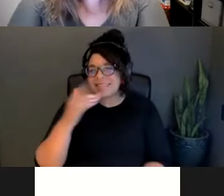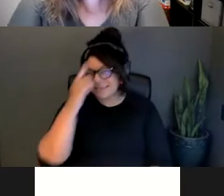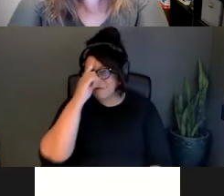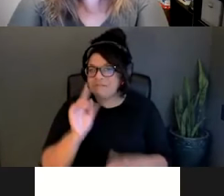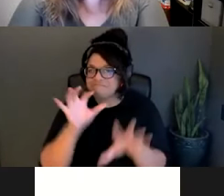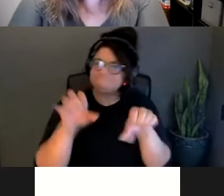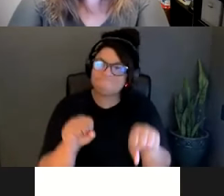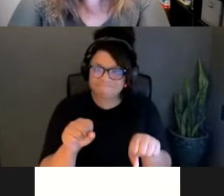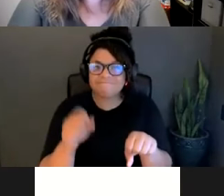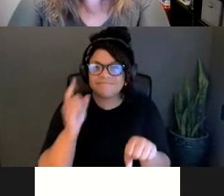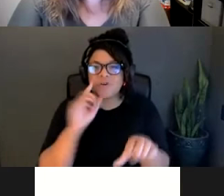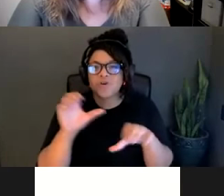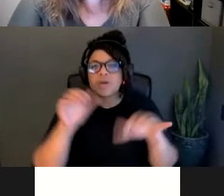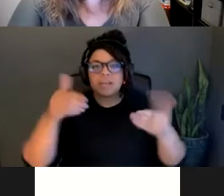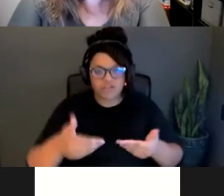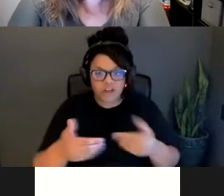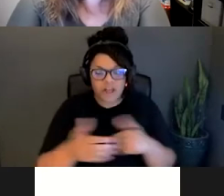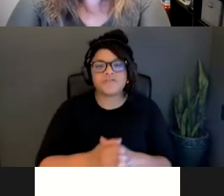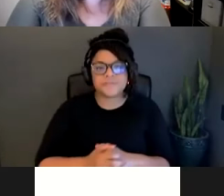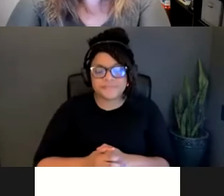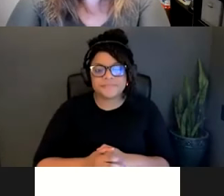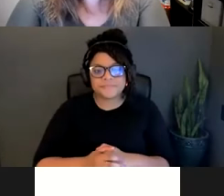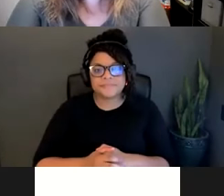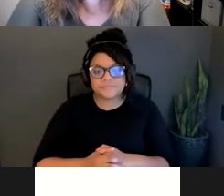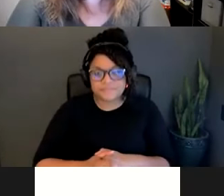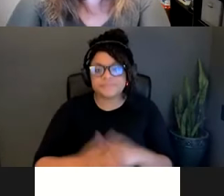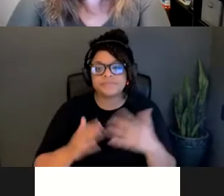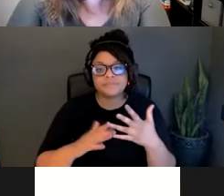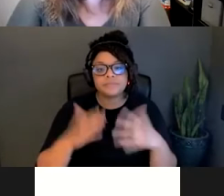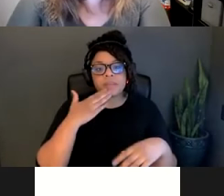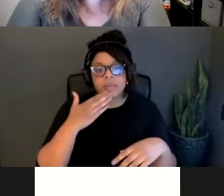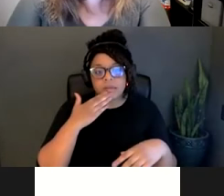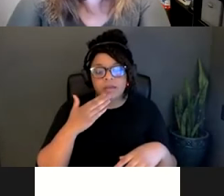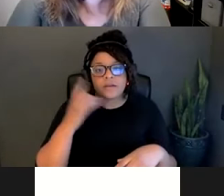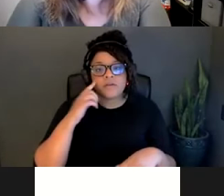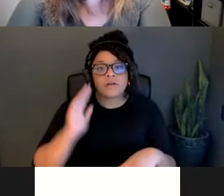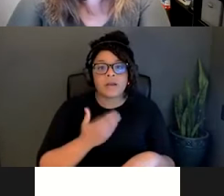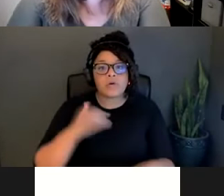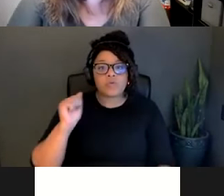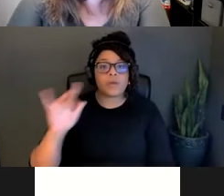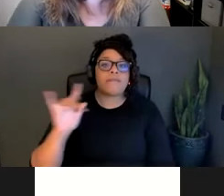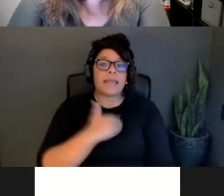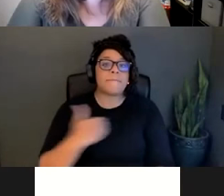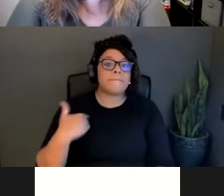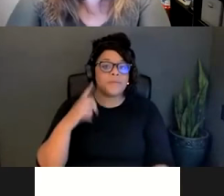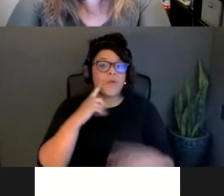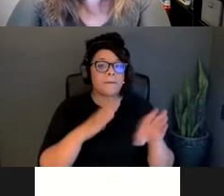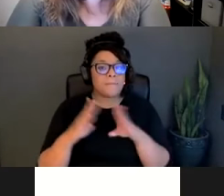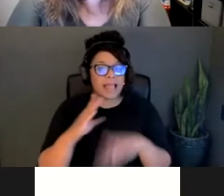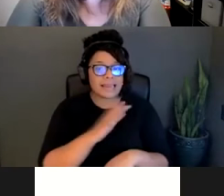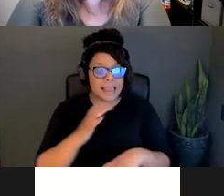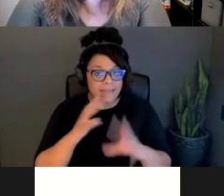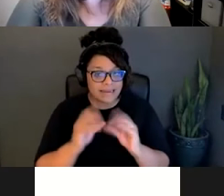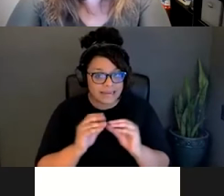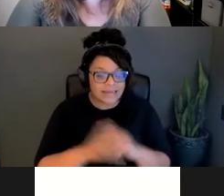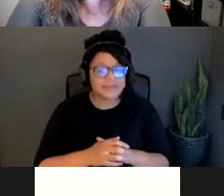and up to do the introduction. Thank you to our 25-member planning committee, to all